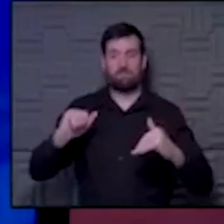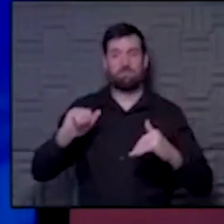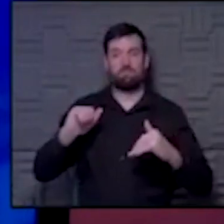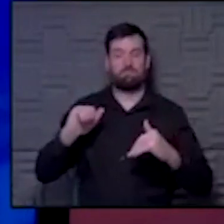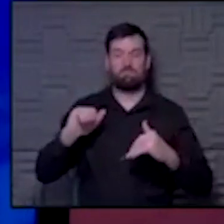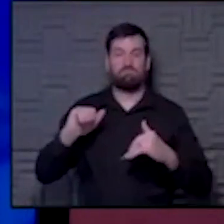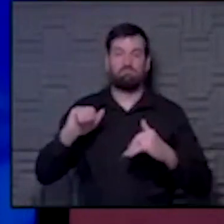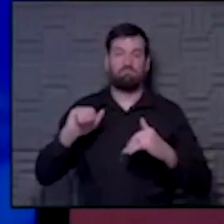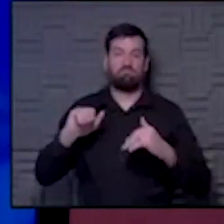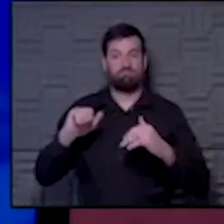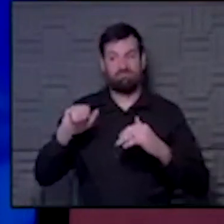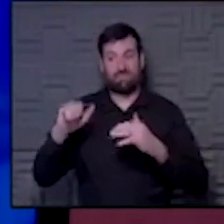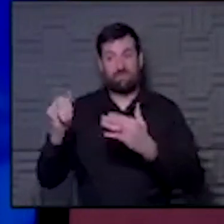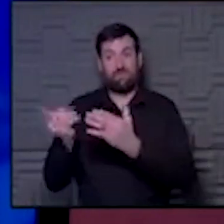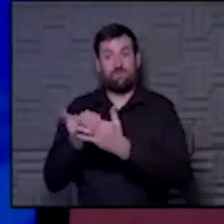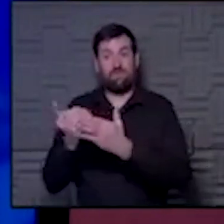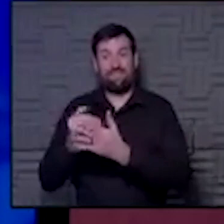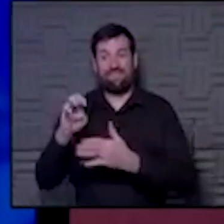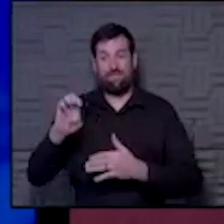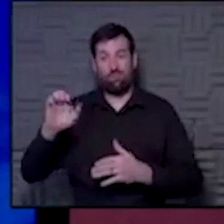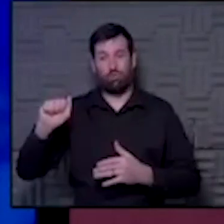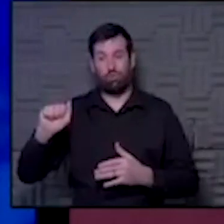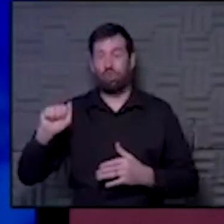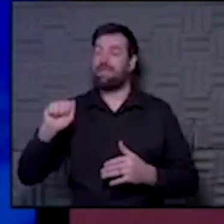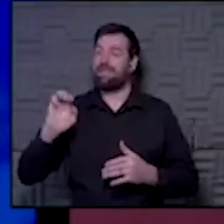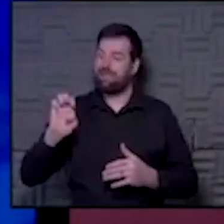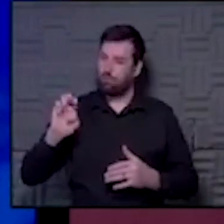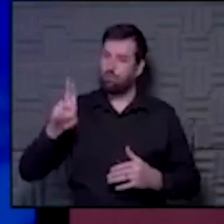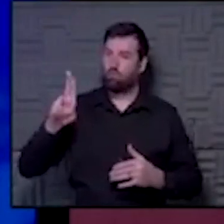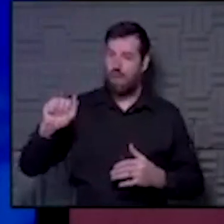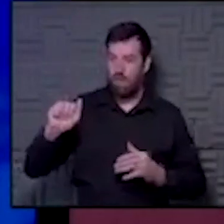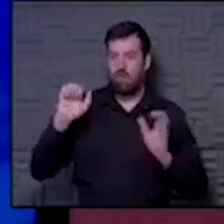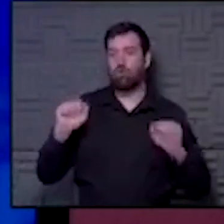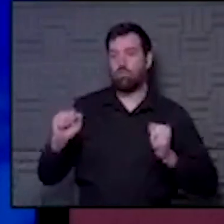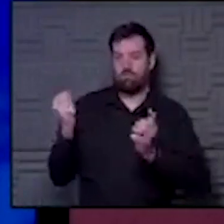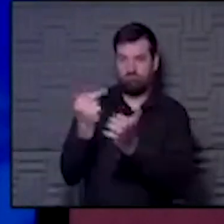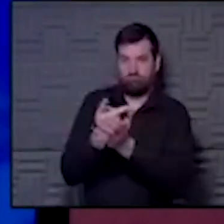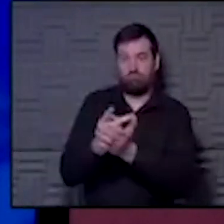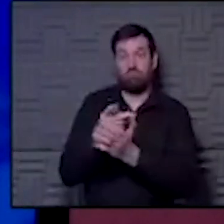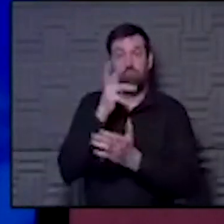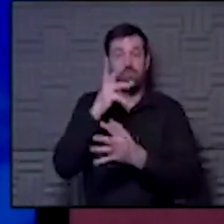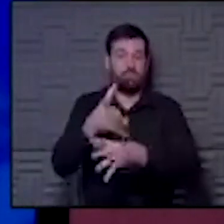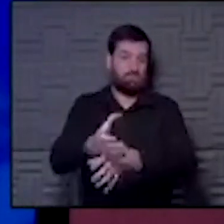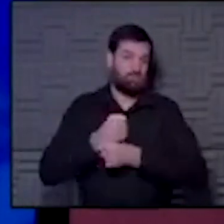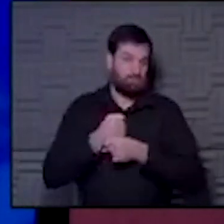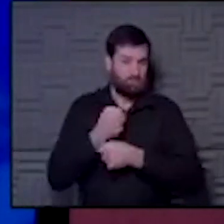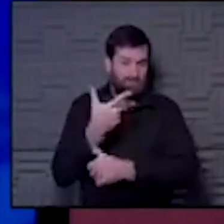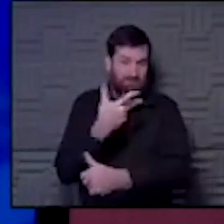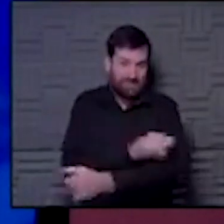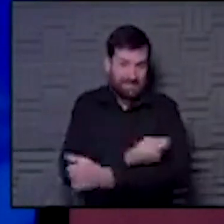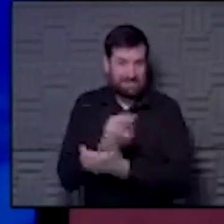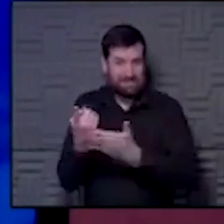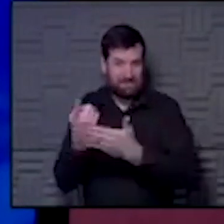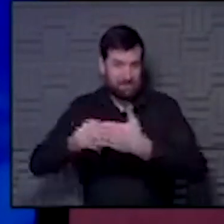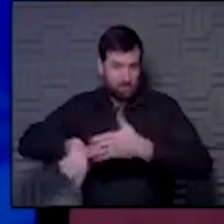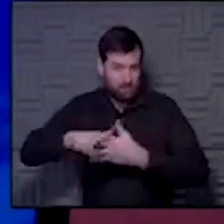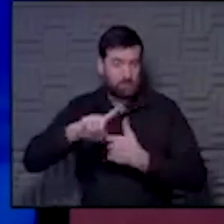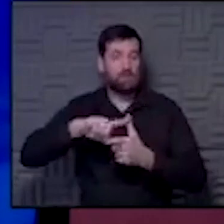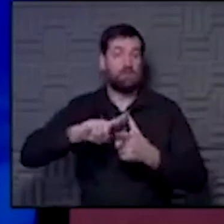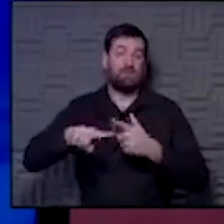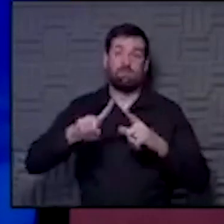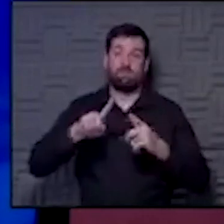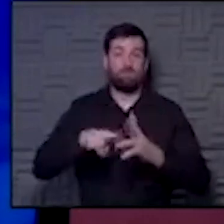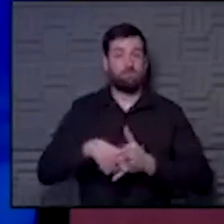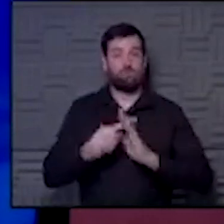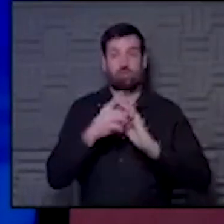green light. So we think the EUA will be issued today. We think we're going to get vaccine early next week, and we think we'll be able to start hopefully